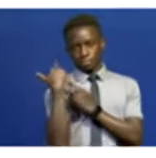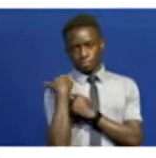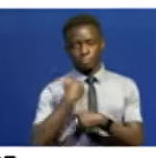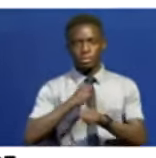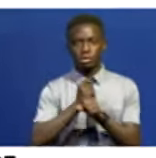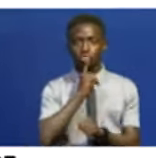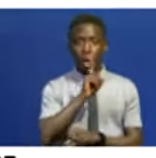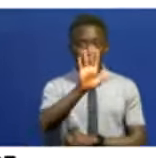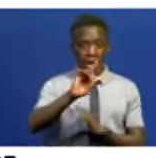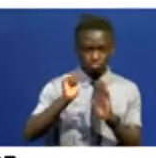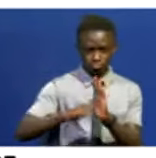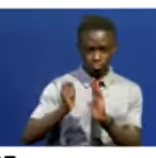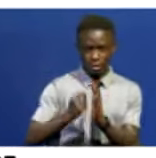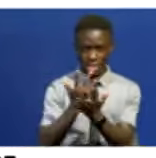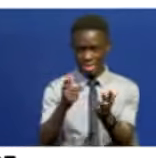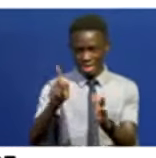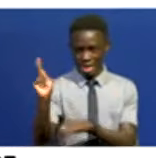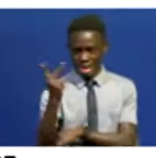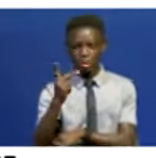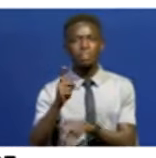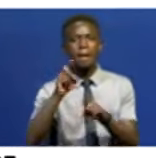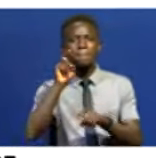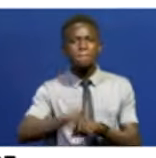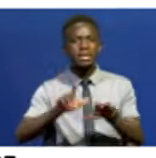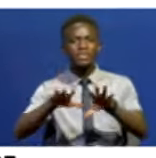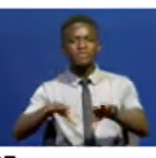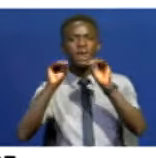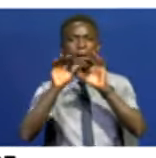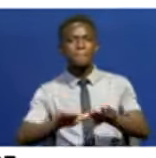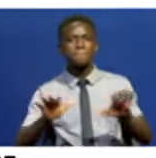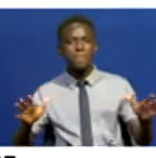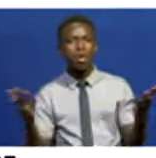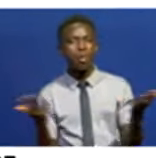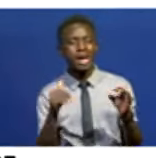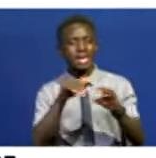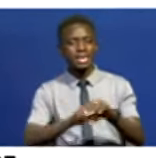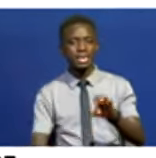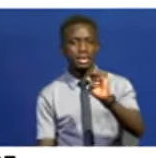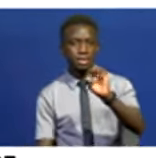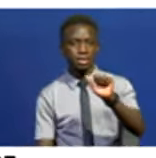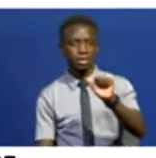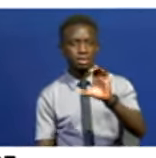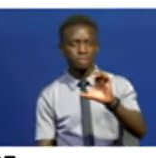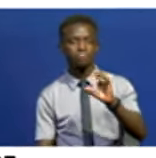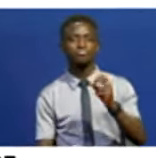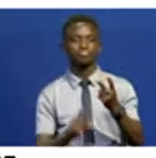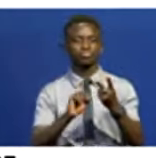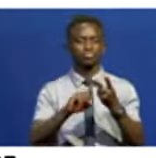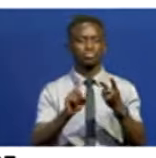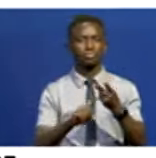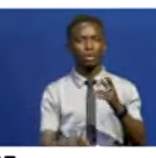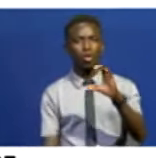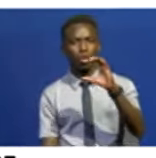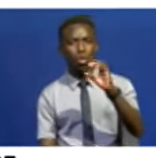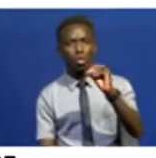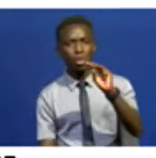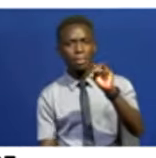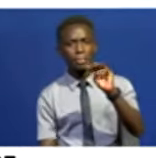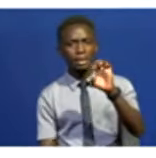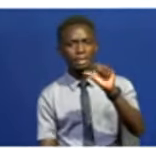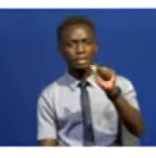are manufacturing in Kenya also find a market in EAC, find a market in COMESA, find